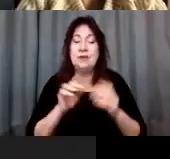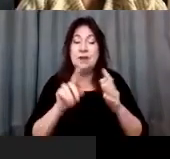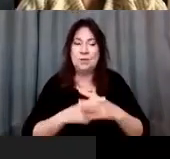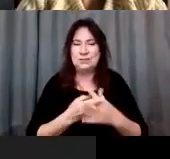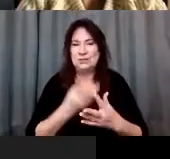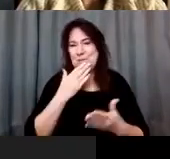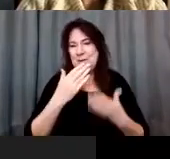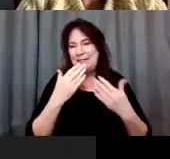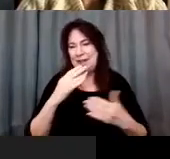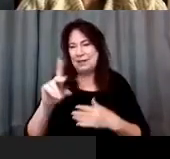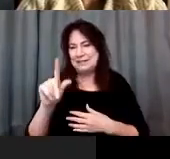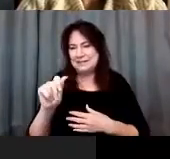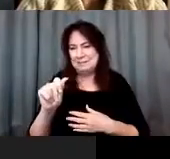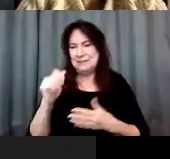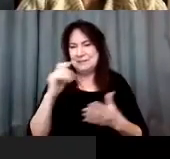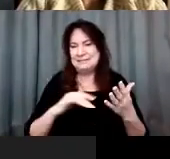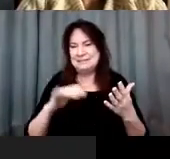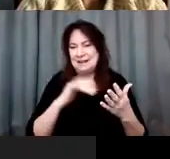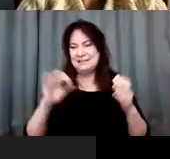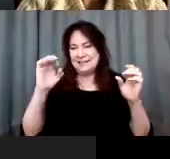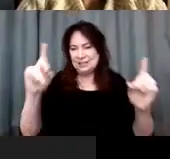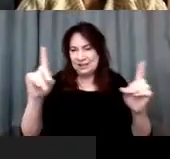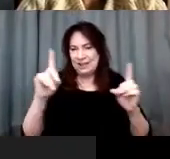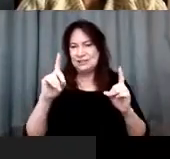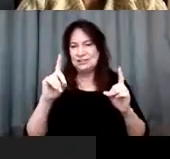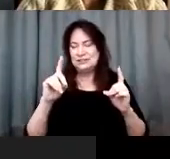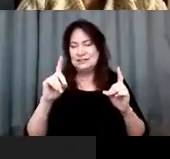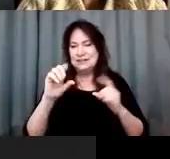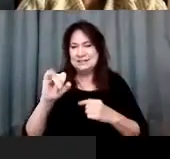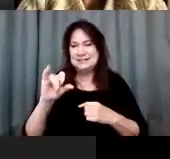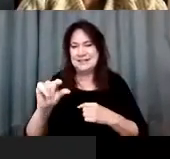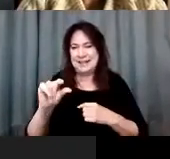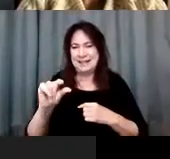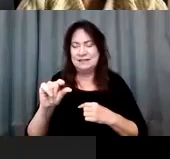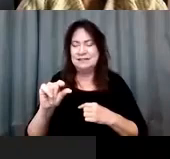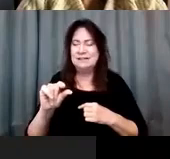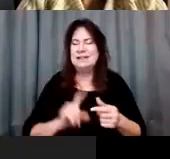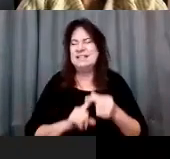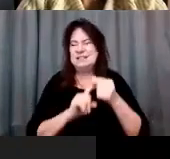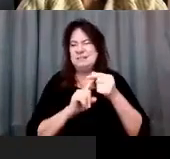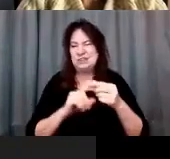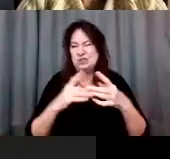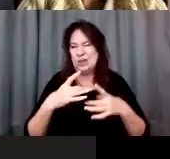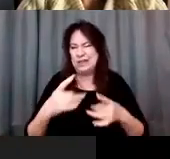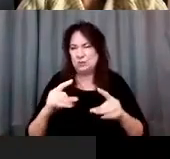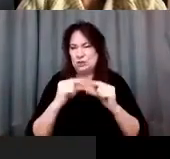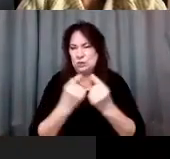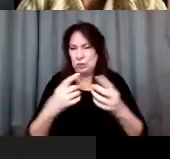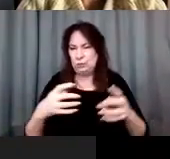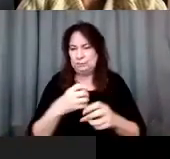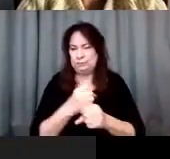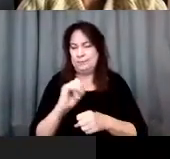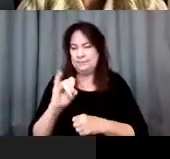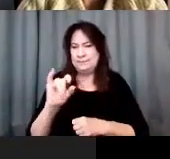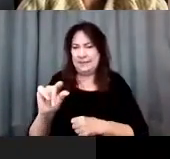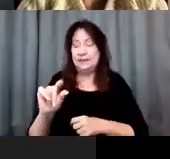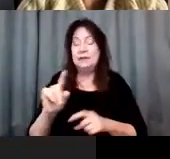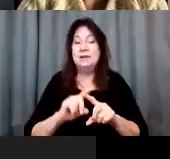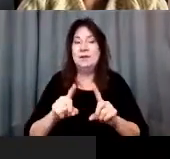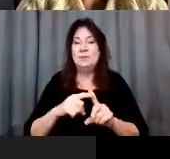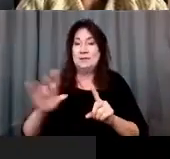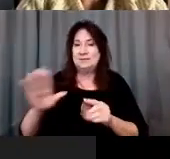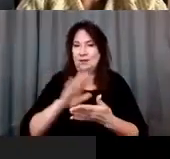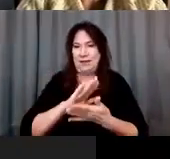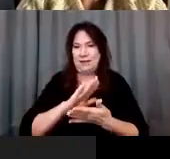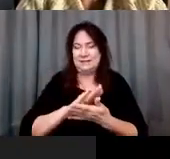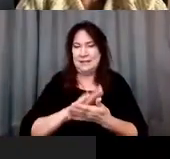thanking the Disability Studies and Education SIG, Special Interest Group. In addition to their academic charge, they have done a